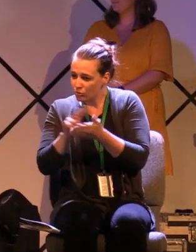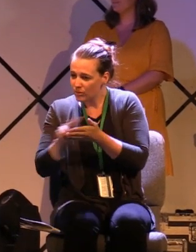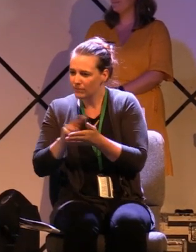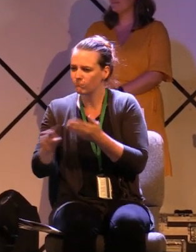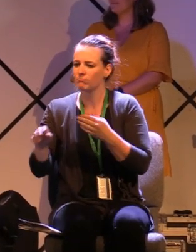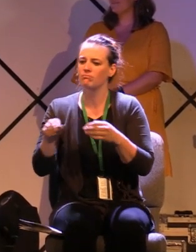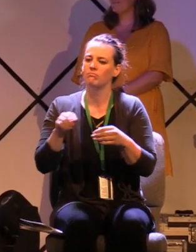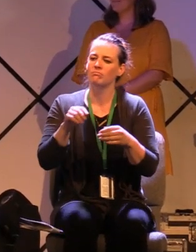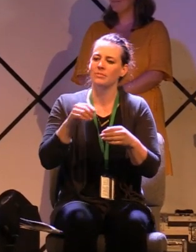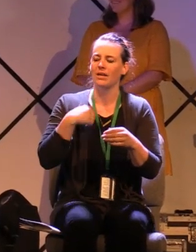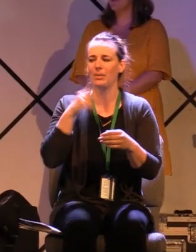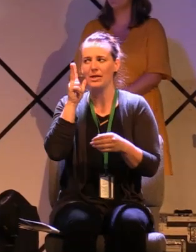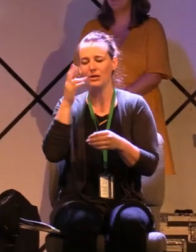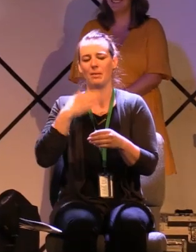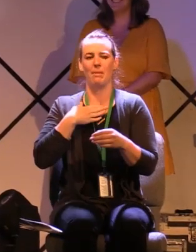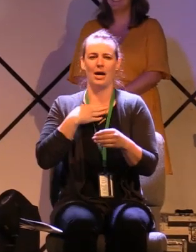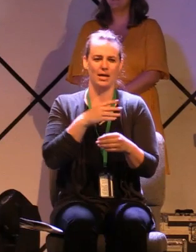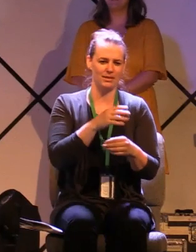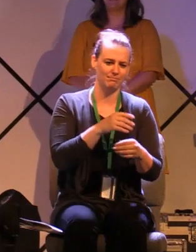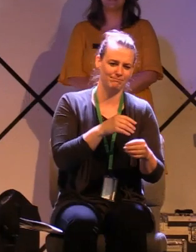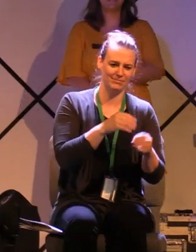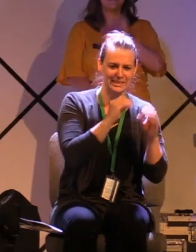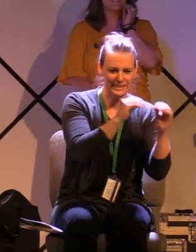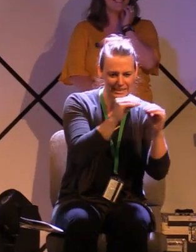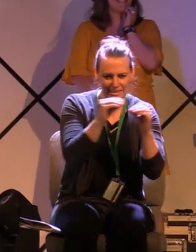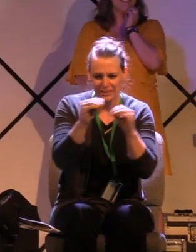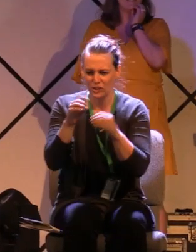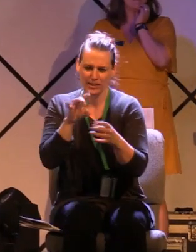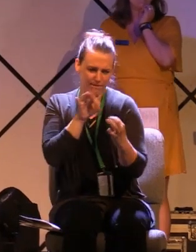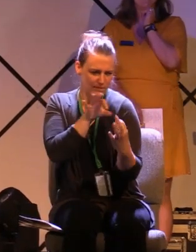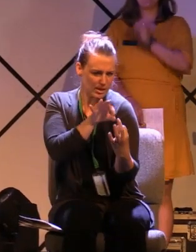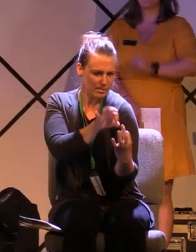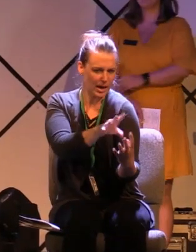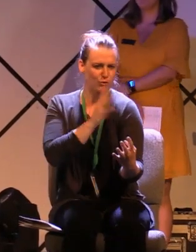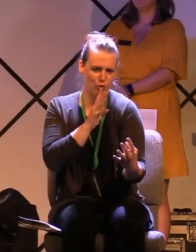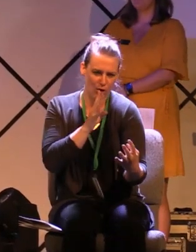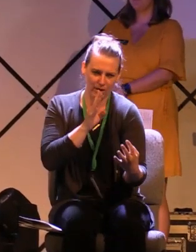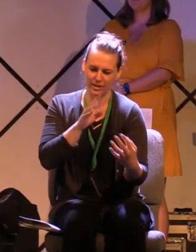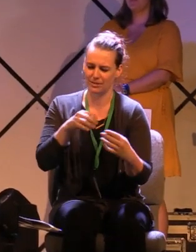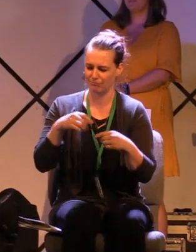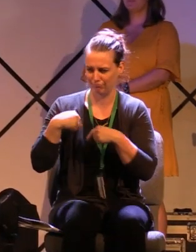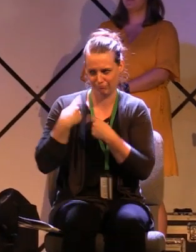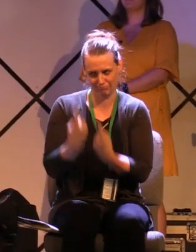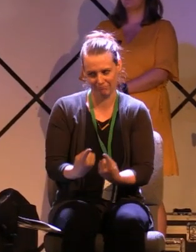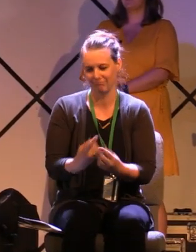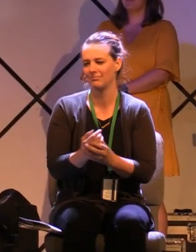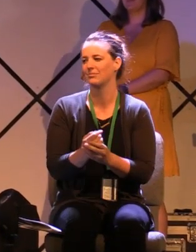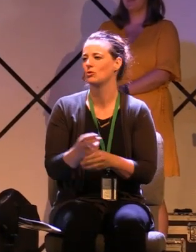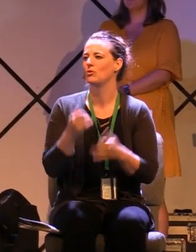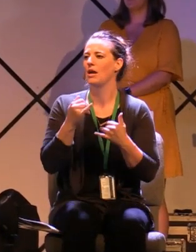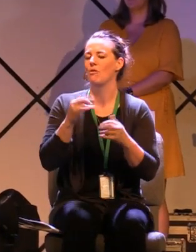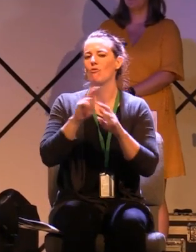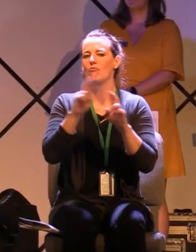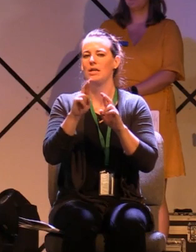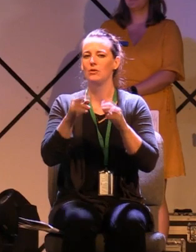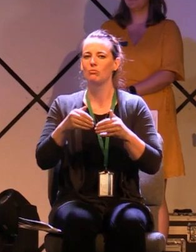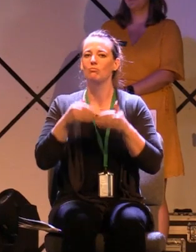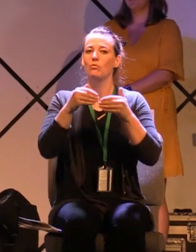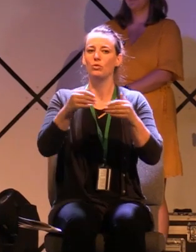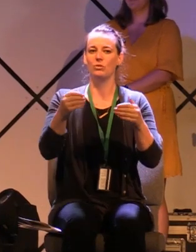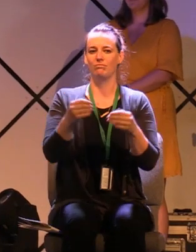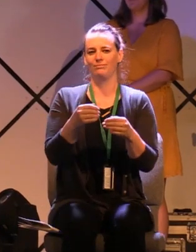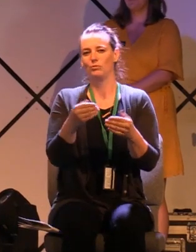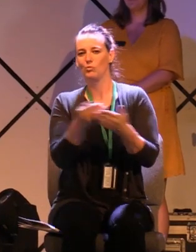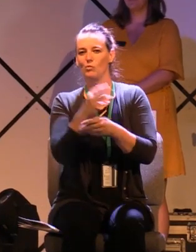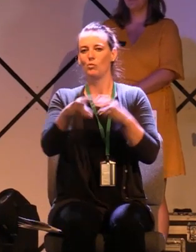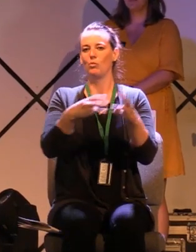talking, instruction, and feedback. They have learned and grown and are now well prepared to move into the real world with their dog. But